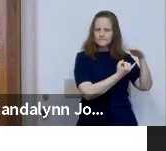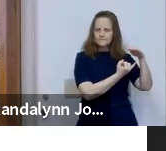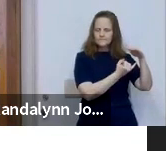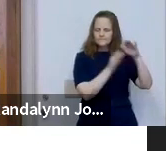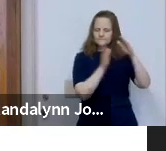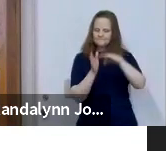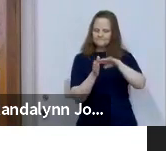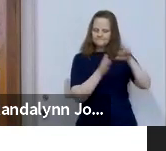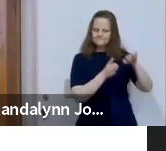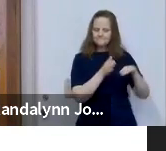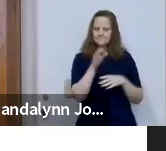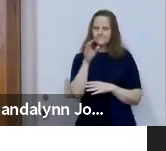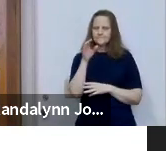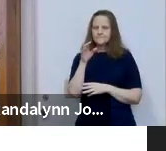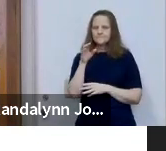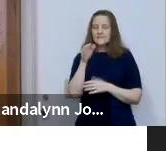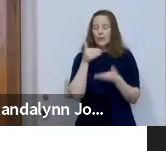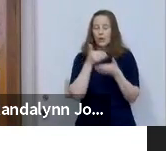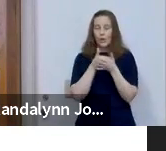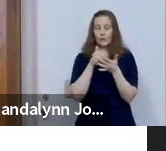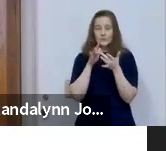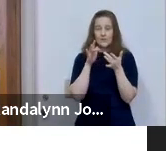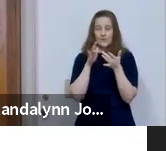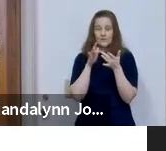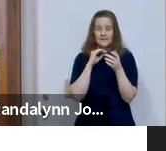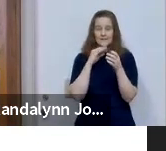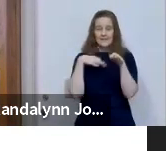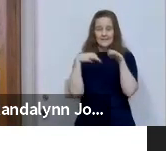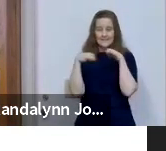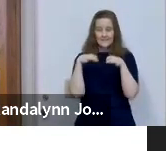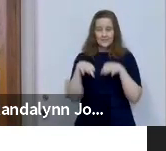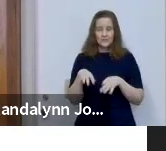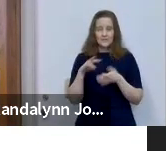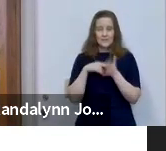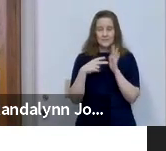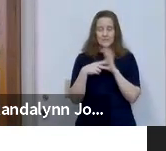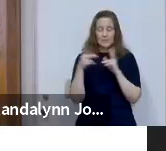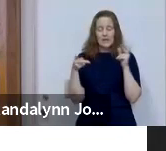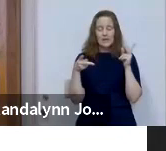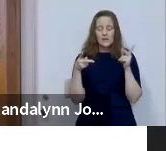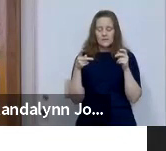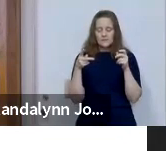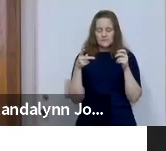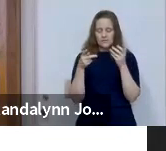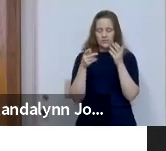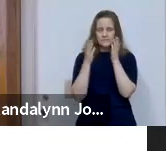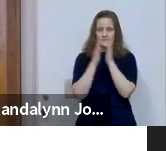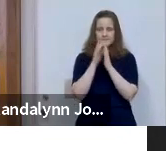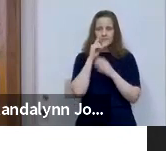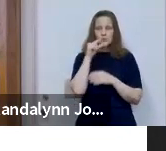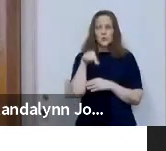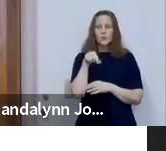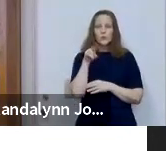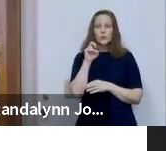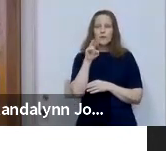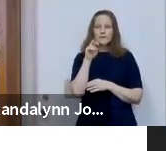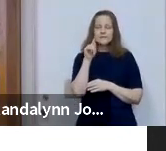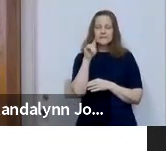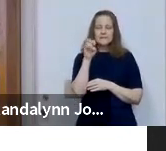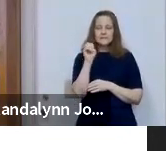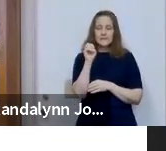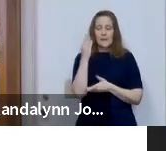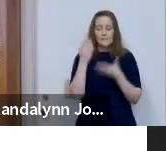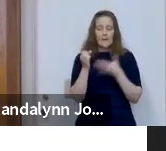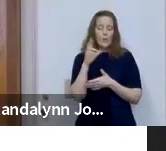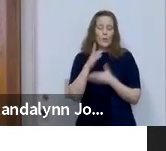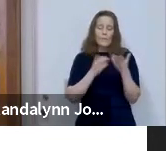those close contacts in the definition above there, those folks are asked to quarantine. Those persons may or may not develop symptoms